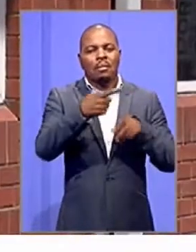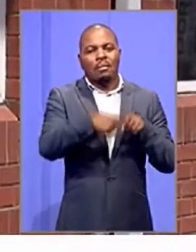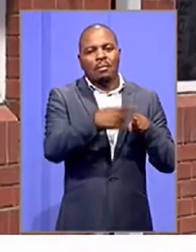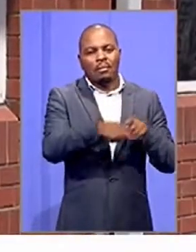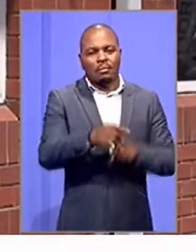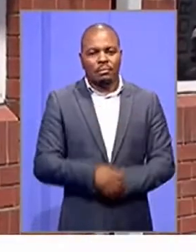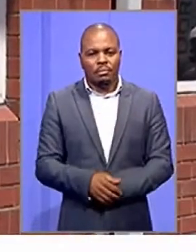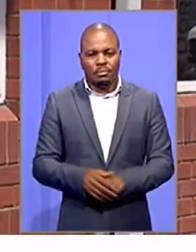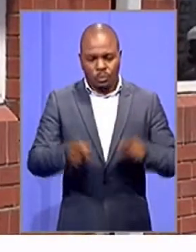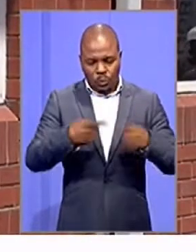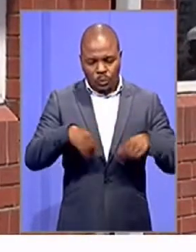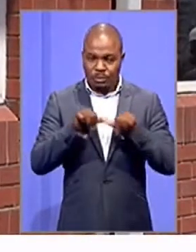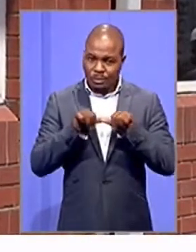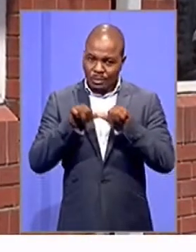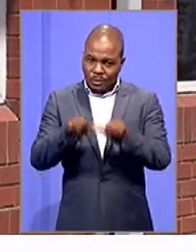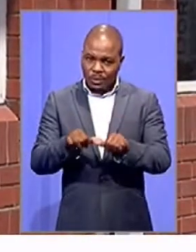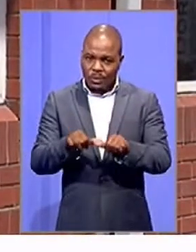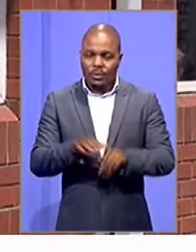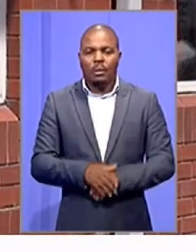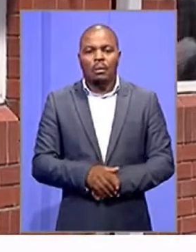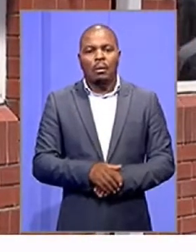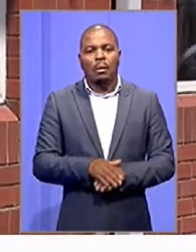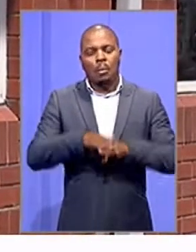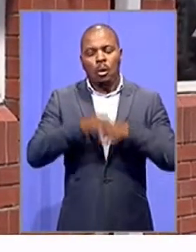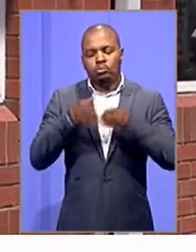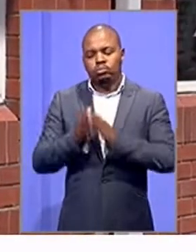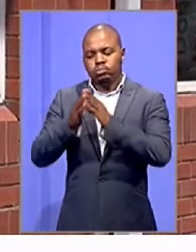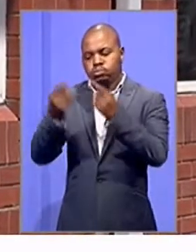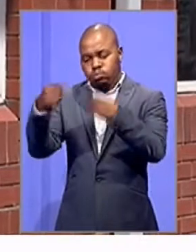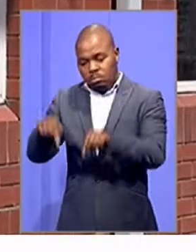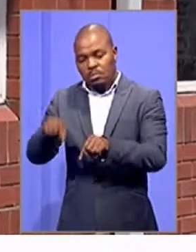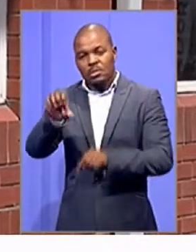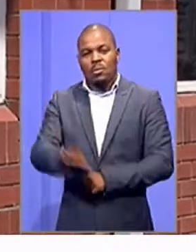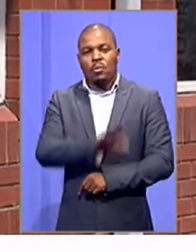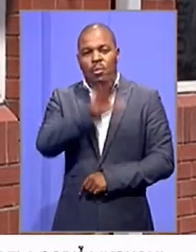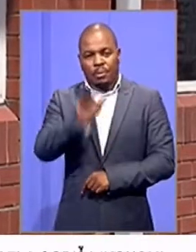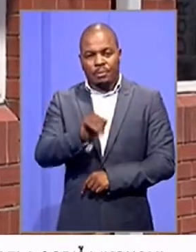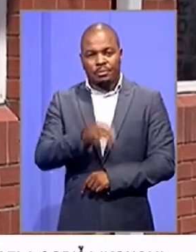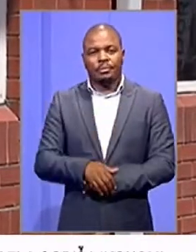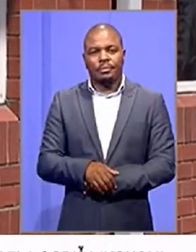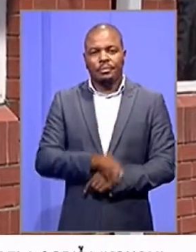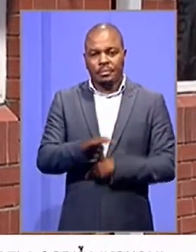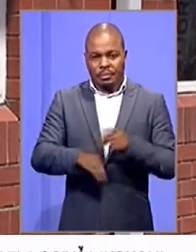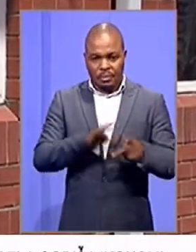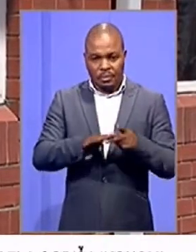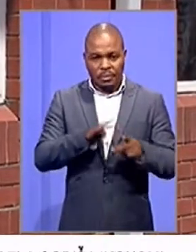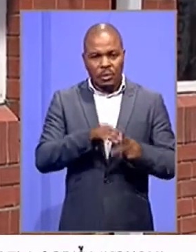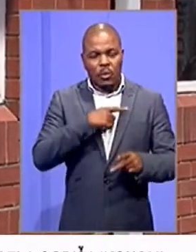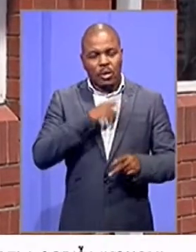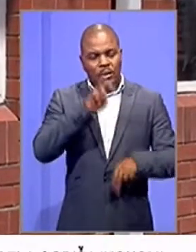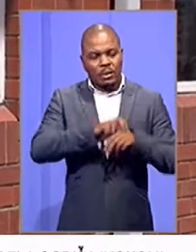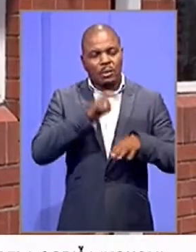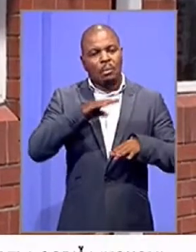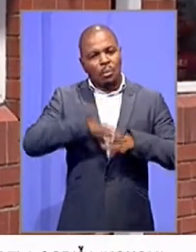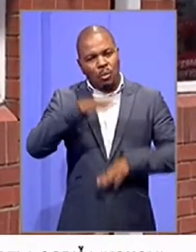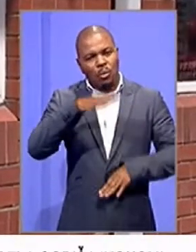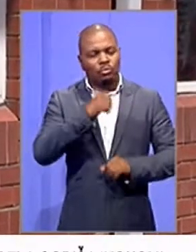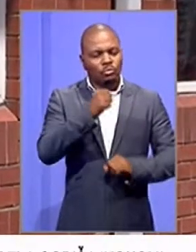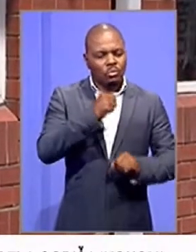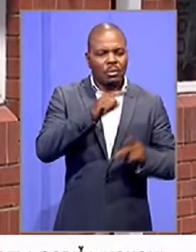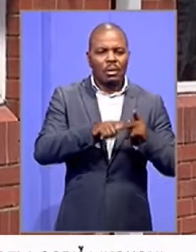to expand bringing additional floating docks into South Africa. In addition to that, we want to expand our machine shop for the sugar and paper